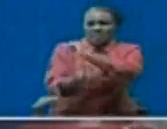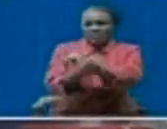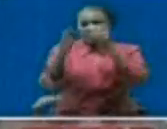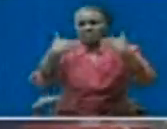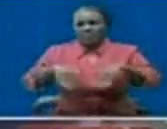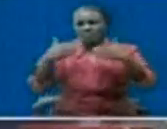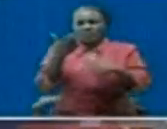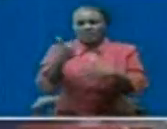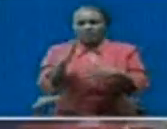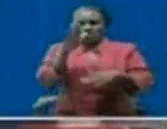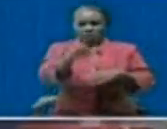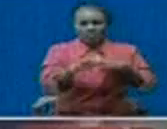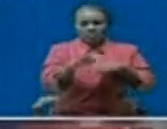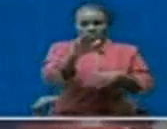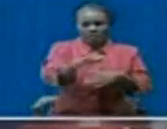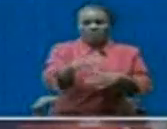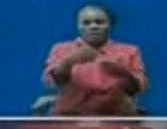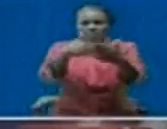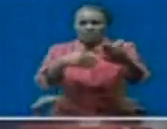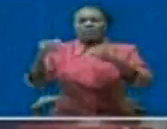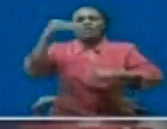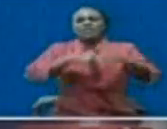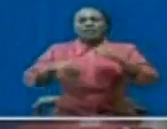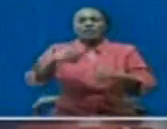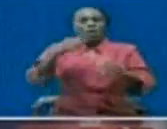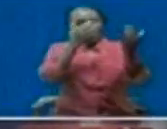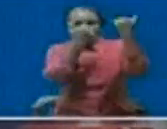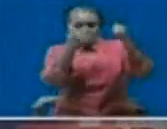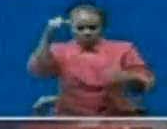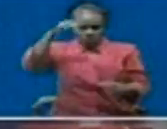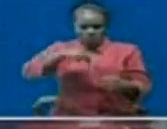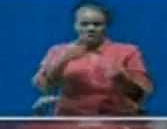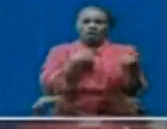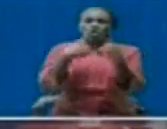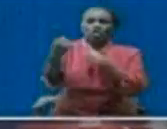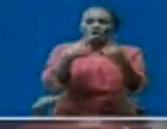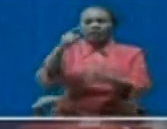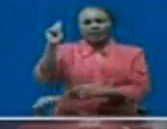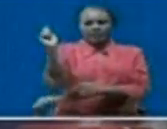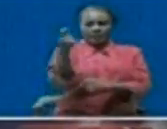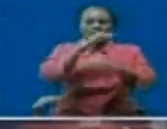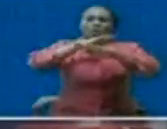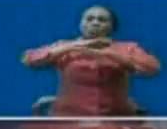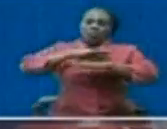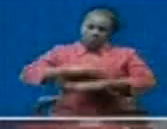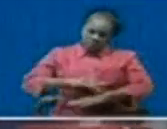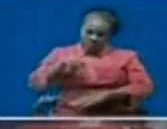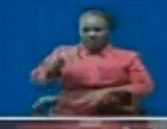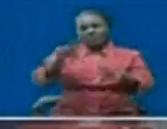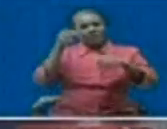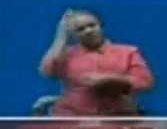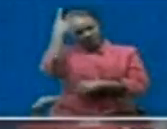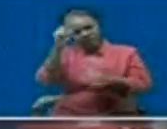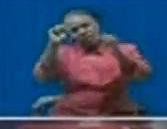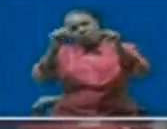there's a number of steps before we actually get to a referendum. So I hope today we will talk about that, and the Kenyans will leave enlightened,